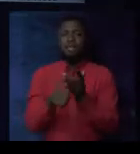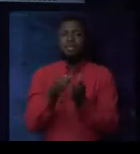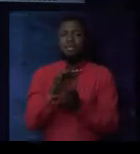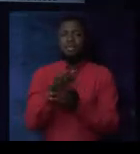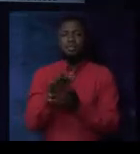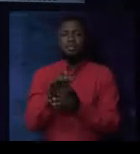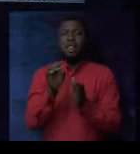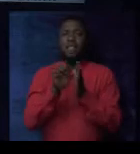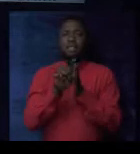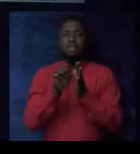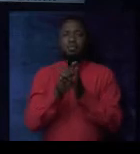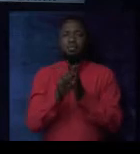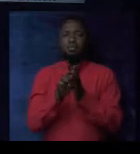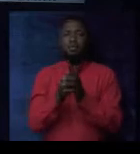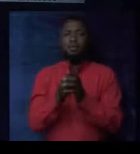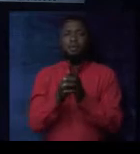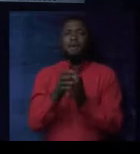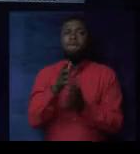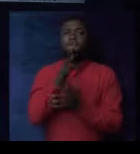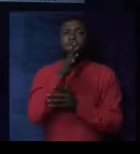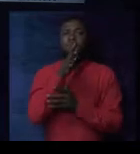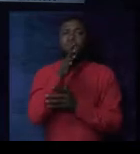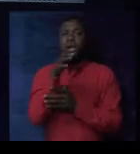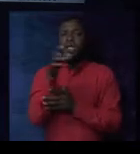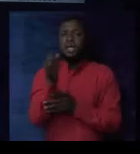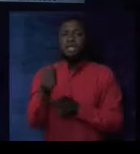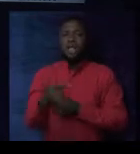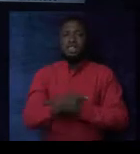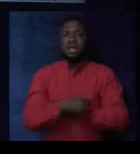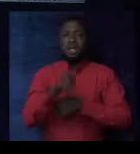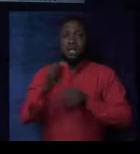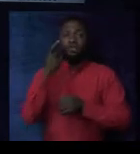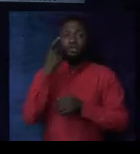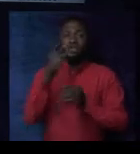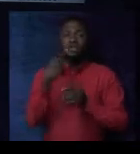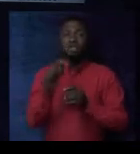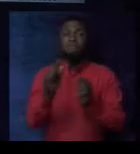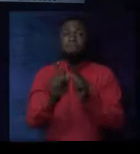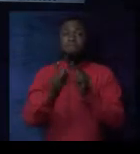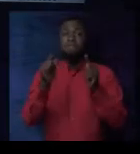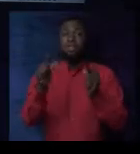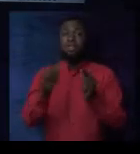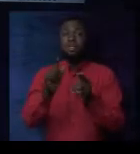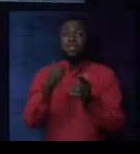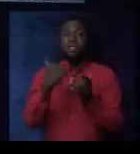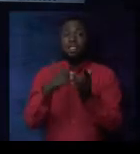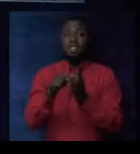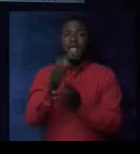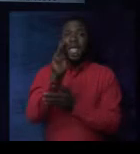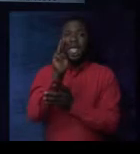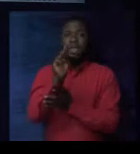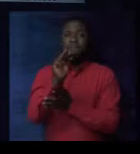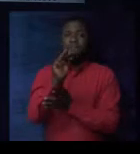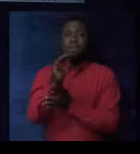capital letters. Example, Mother's Day. Can you see the capital letter M?